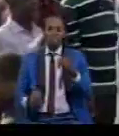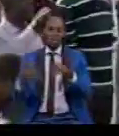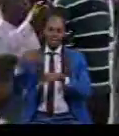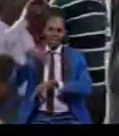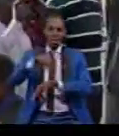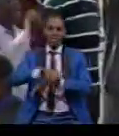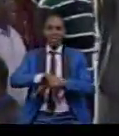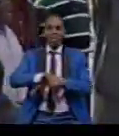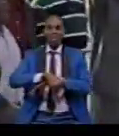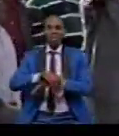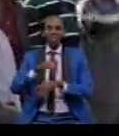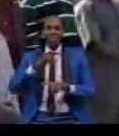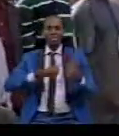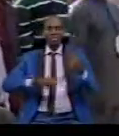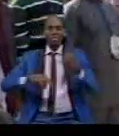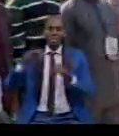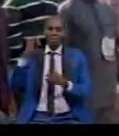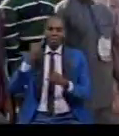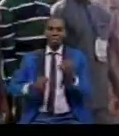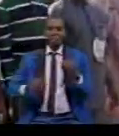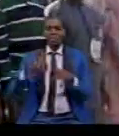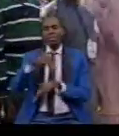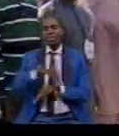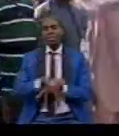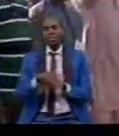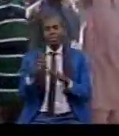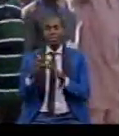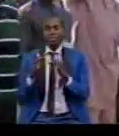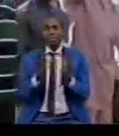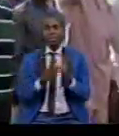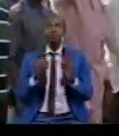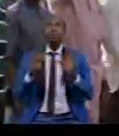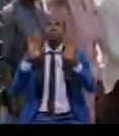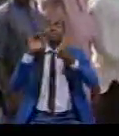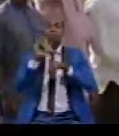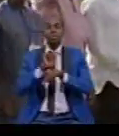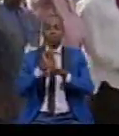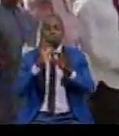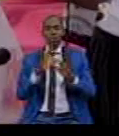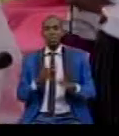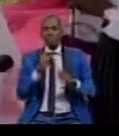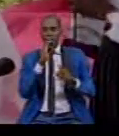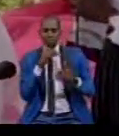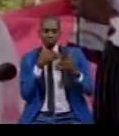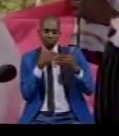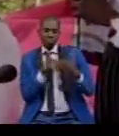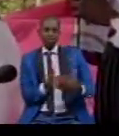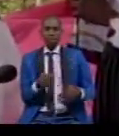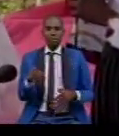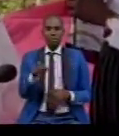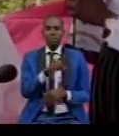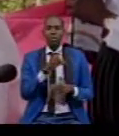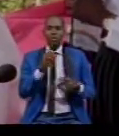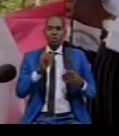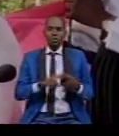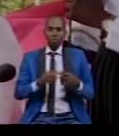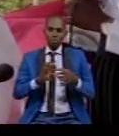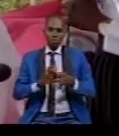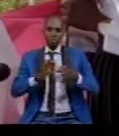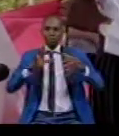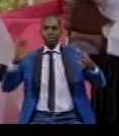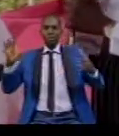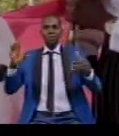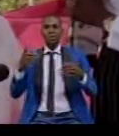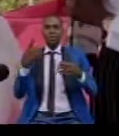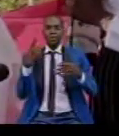night. Final in night. The green Jesus, grass. The miracle worker, is here right now to release and the download of the able, miracles upon your life